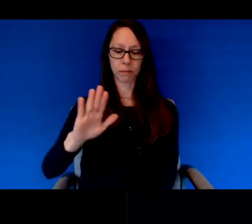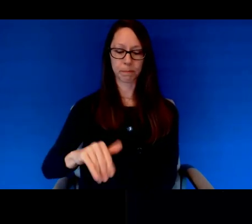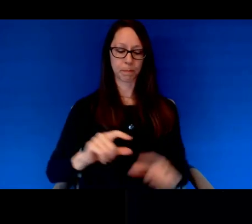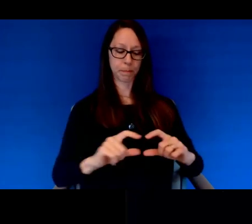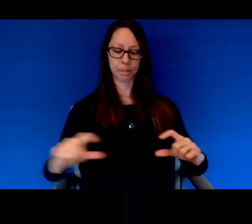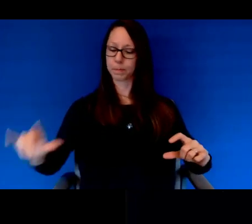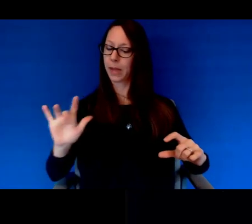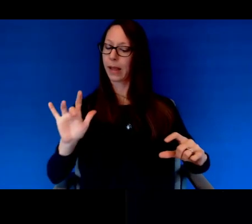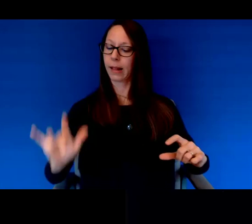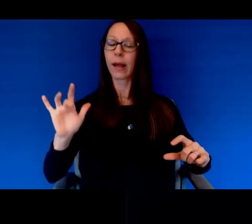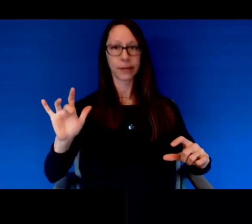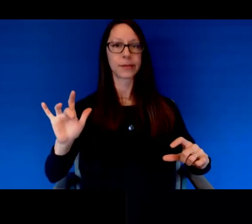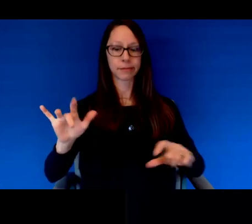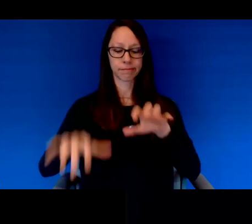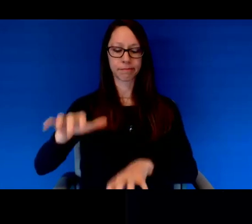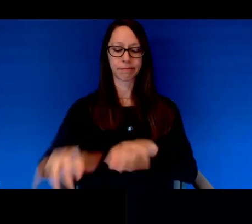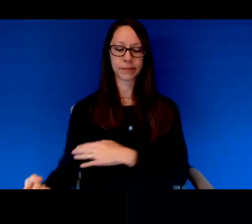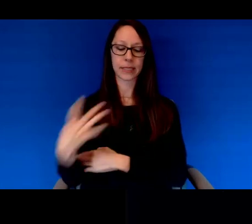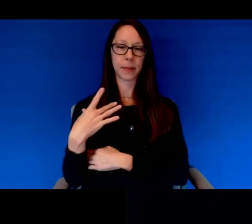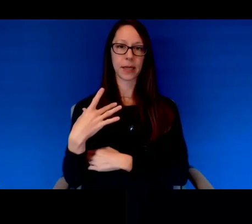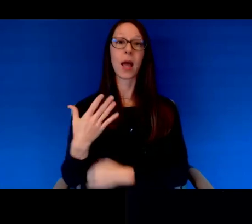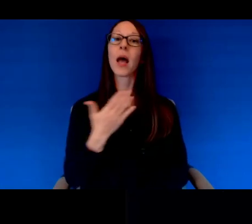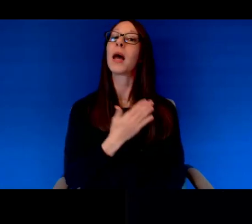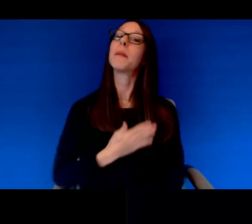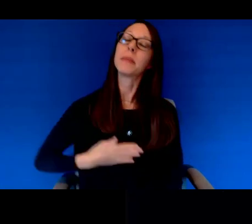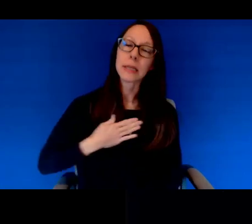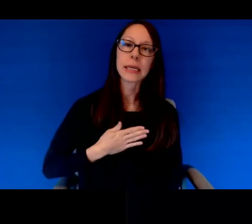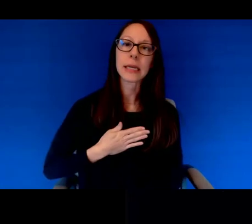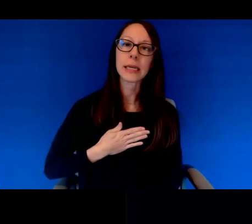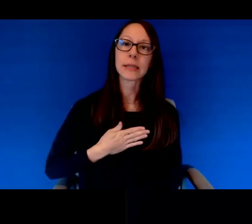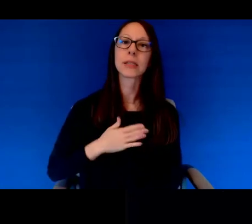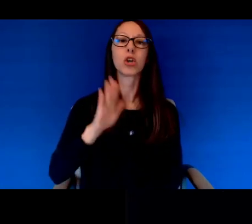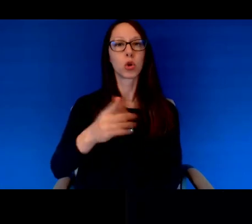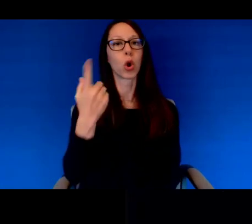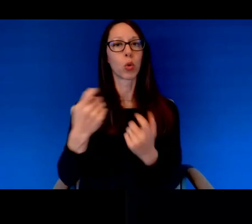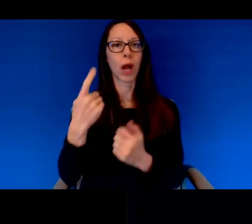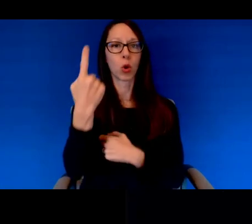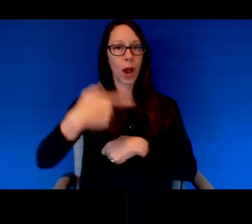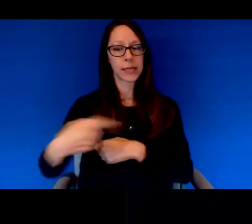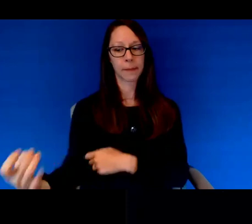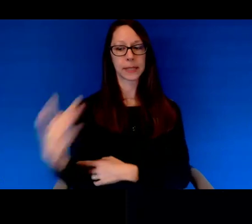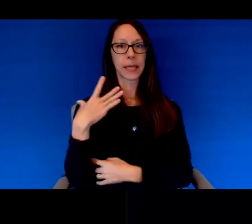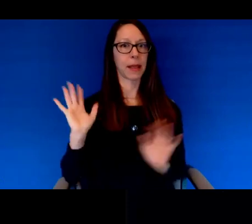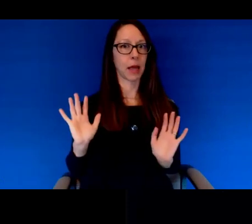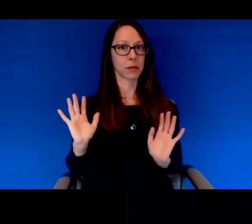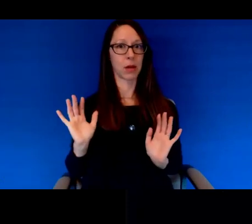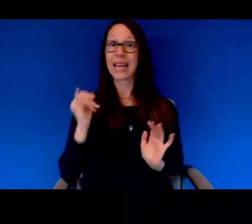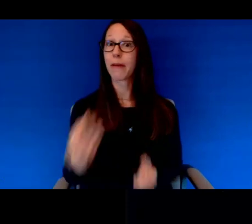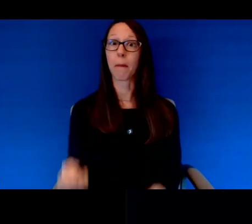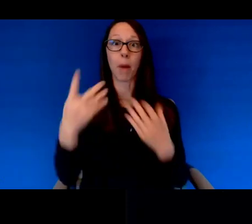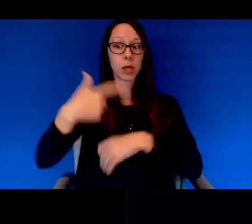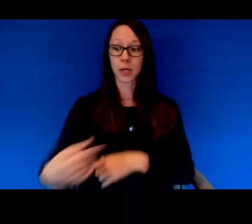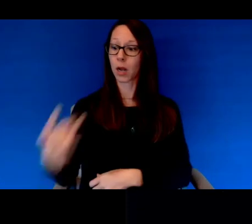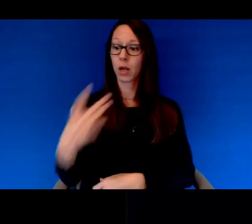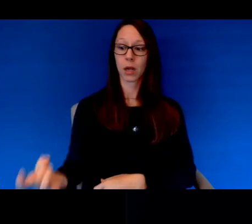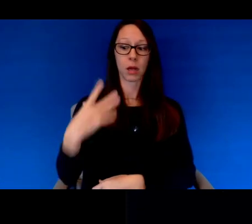screen. Please only submit questions one time. If you have a question, if you submit it multiple times, it won't